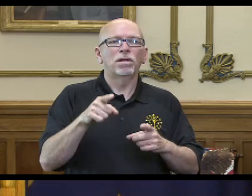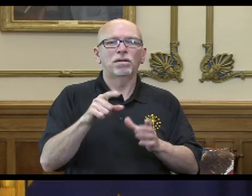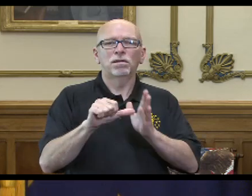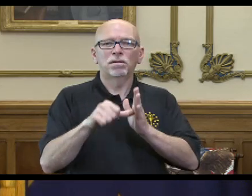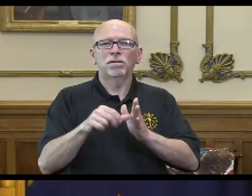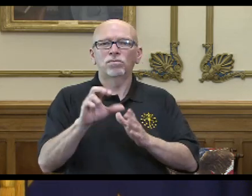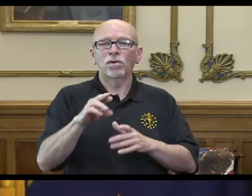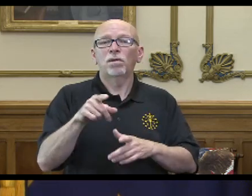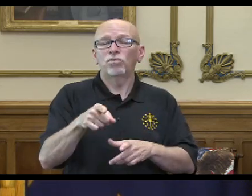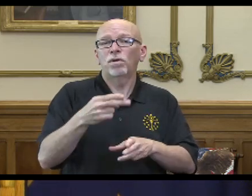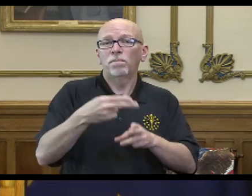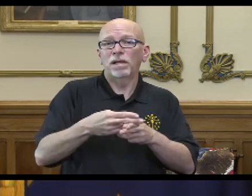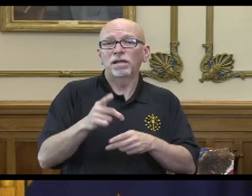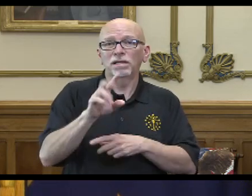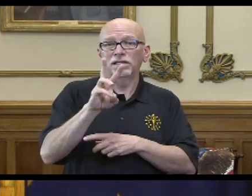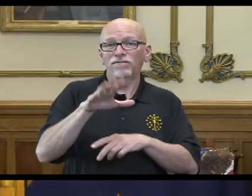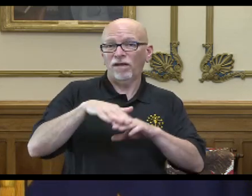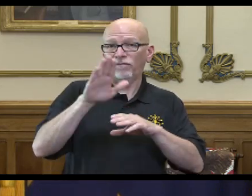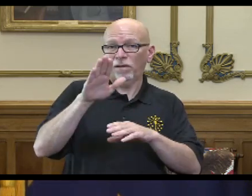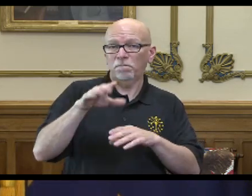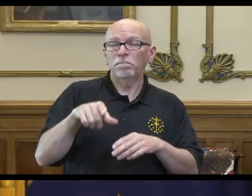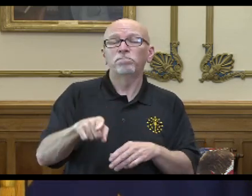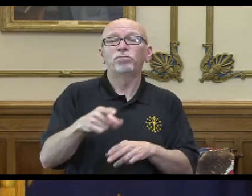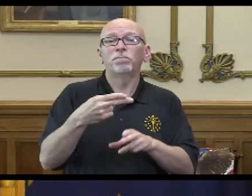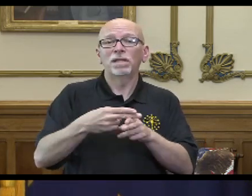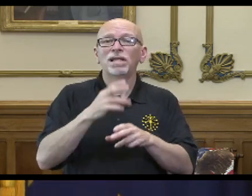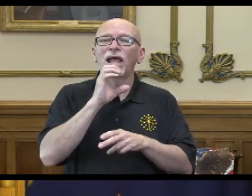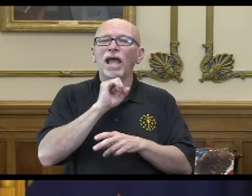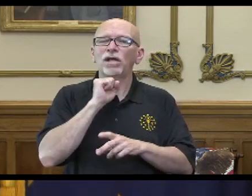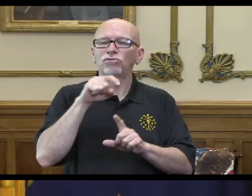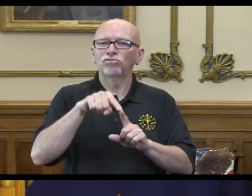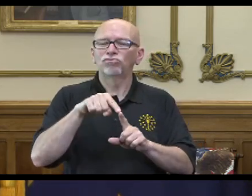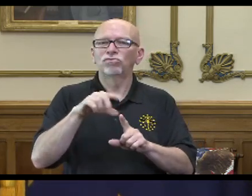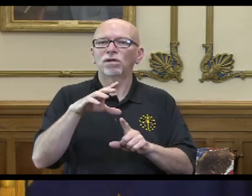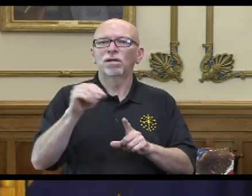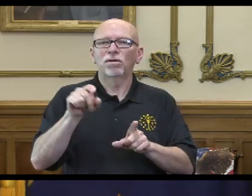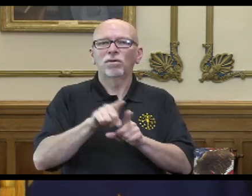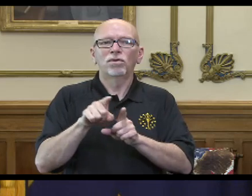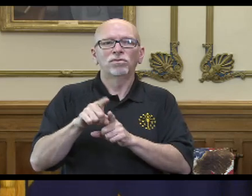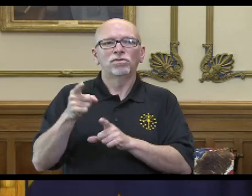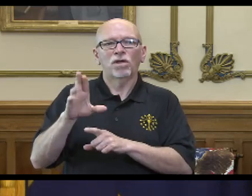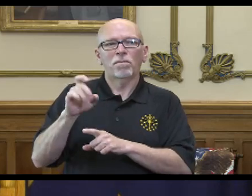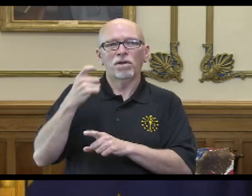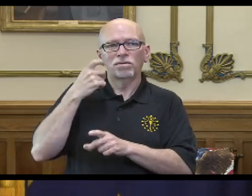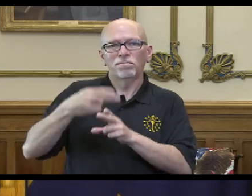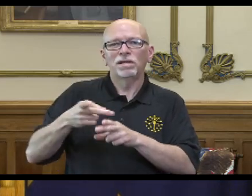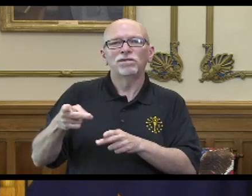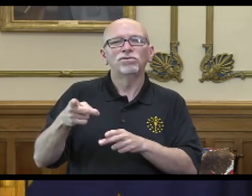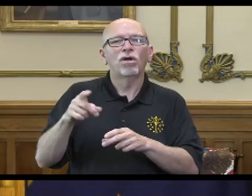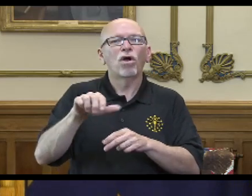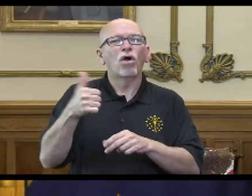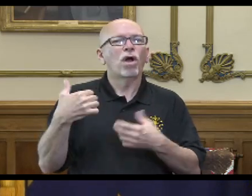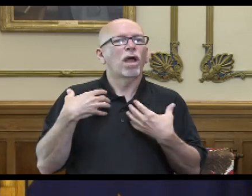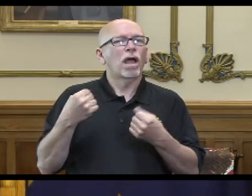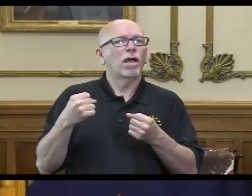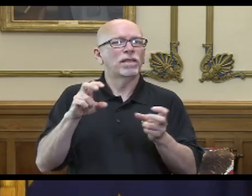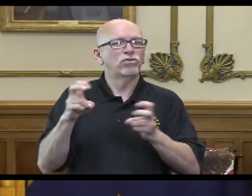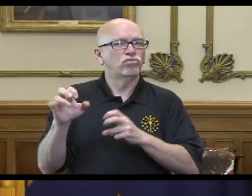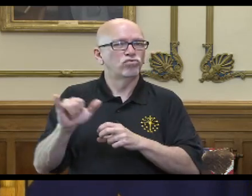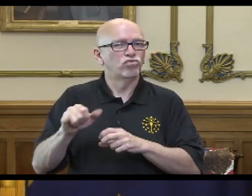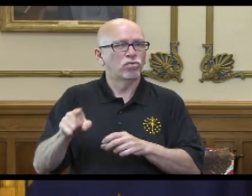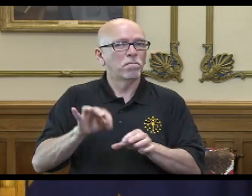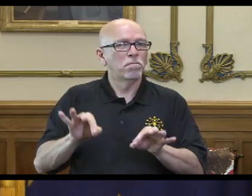underscore, Rob, you mentioned 65 or older. You mentioned the age, and also Dr. Bach just talked about the underlying health conditions being